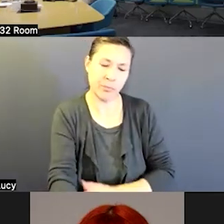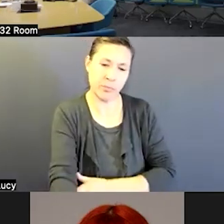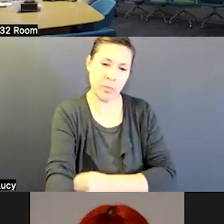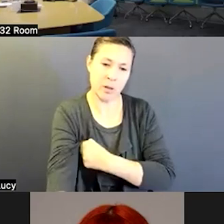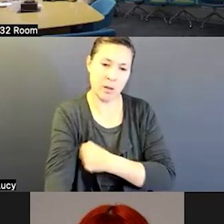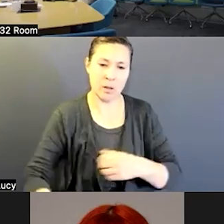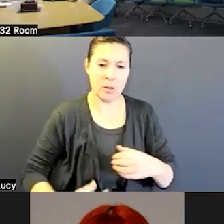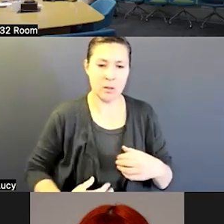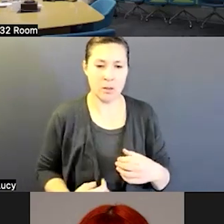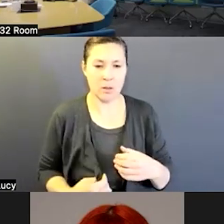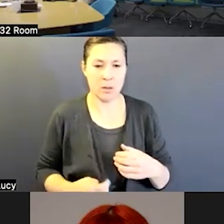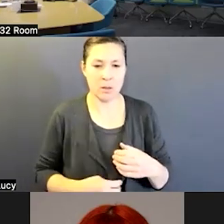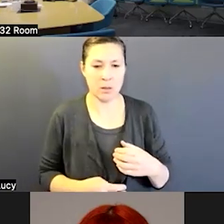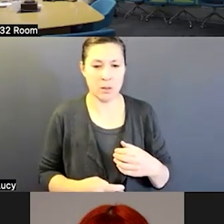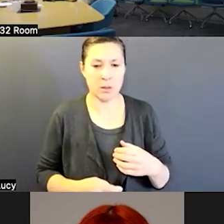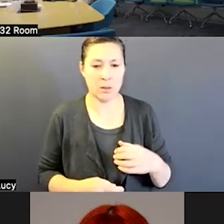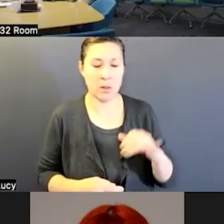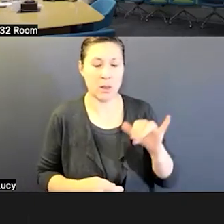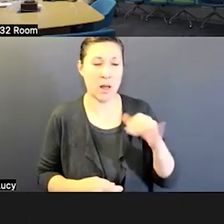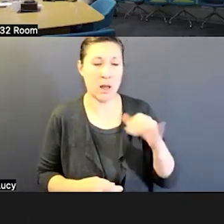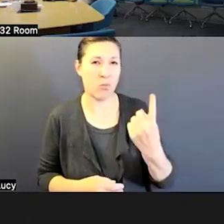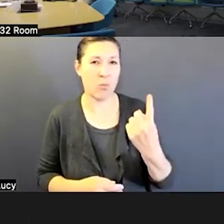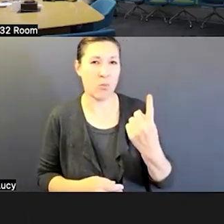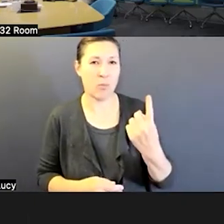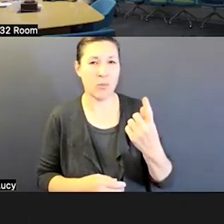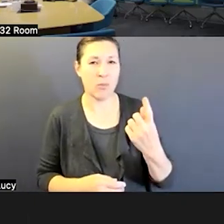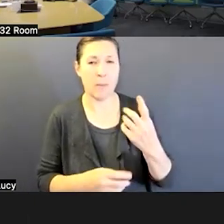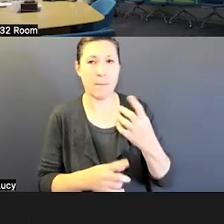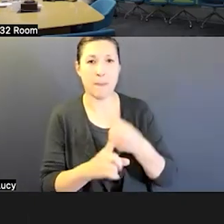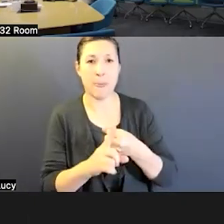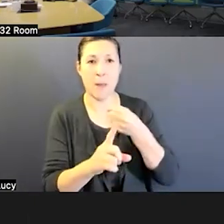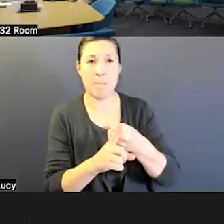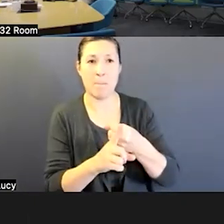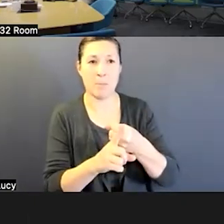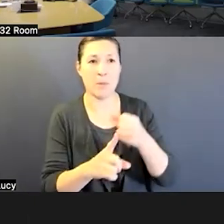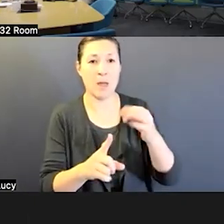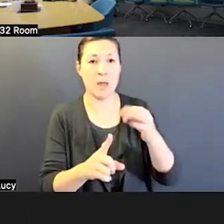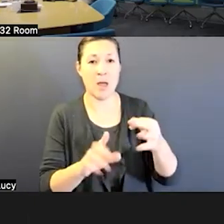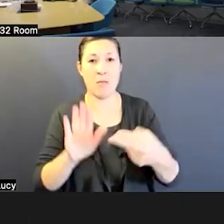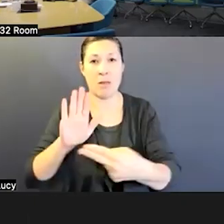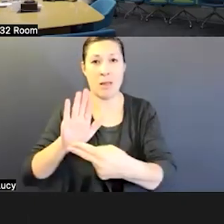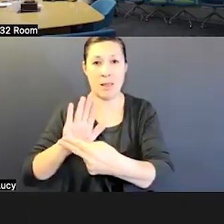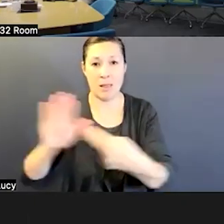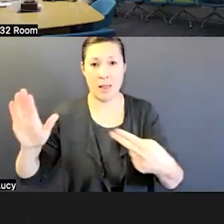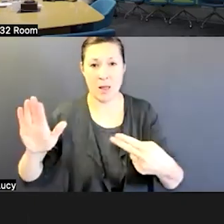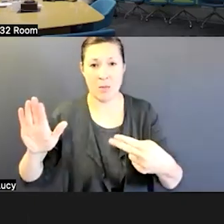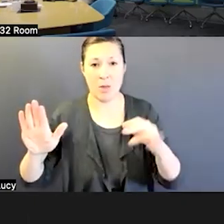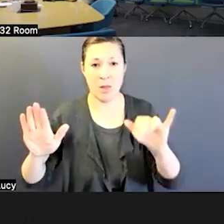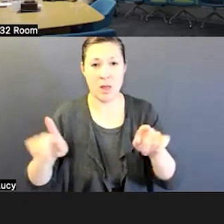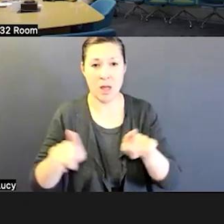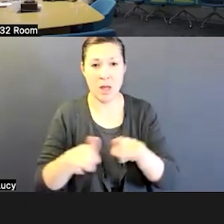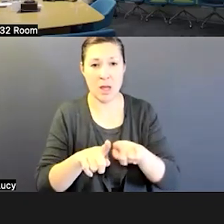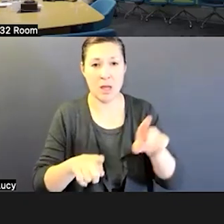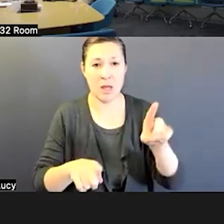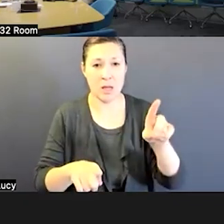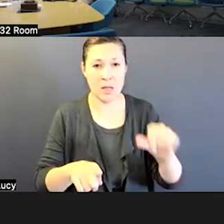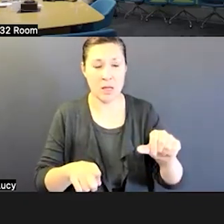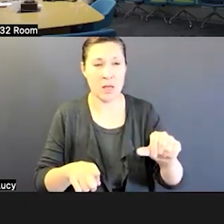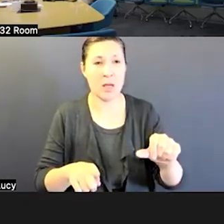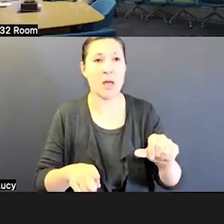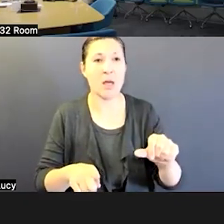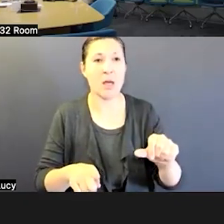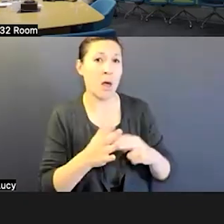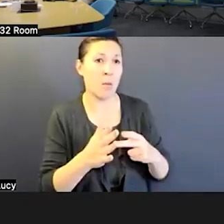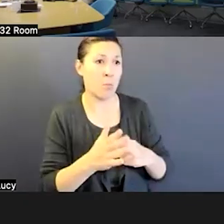has one implication, which is that if you label it a disability, then you can then assign resources to